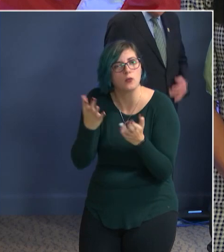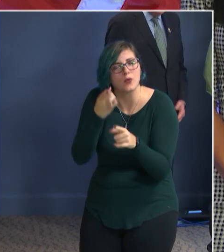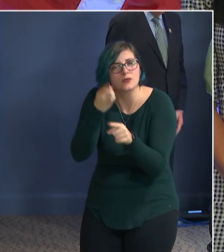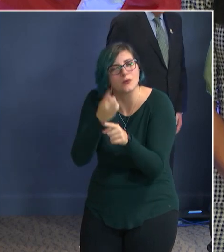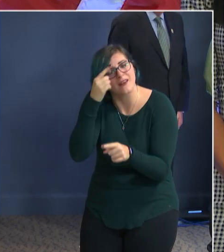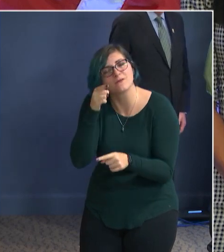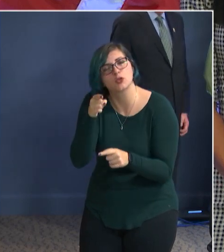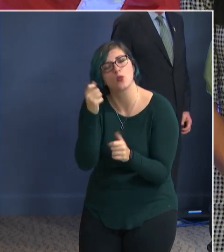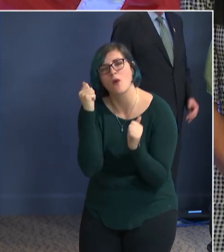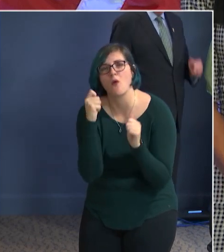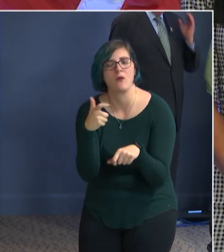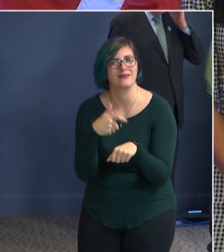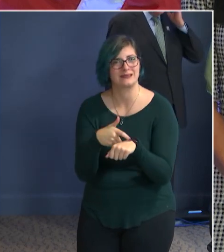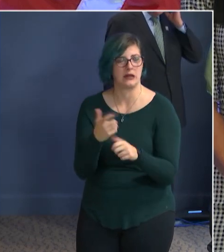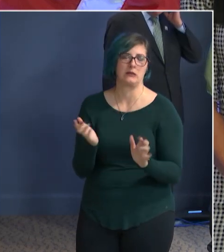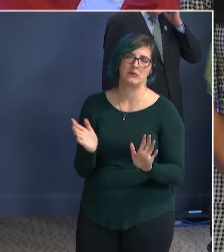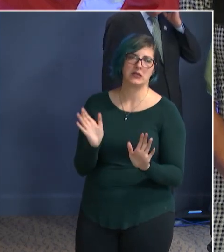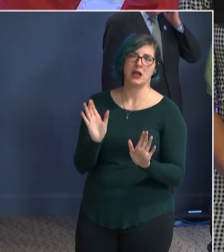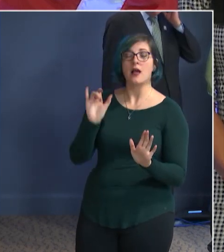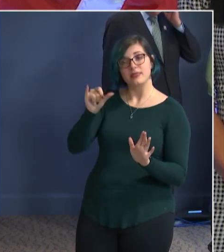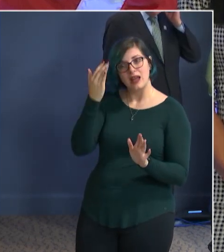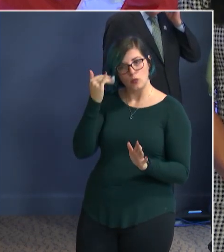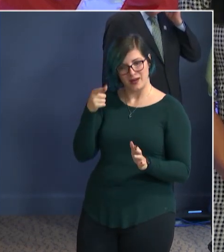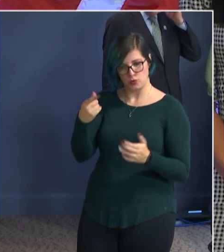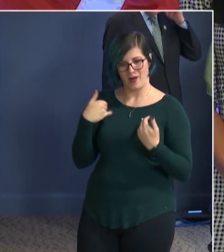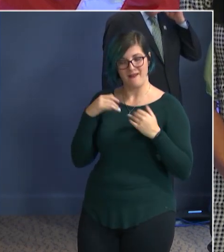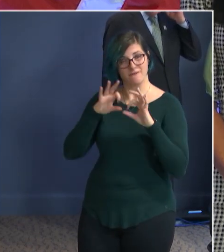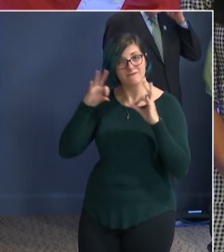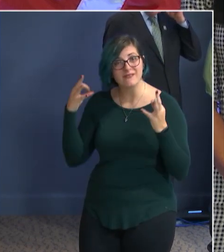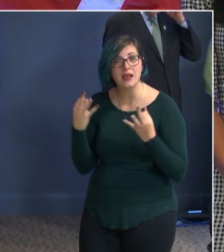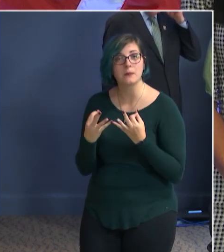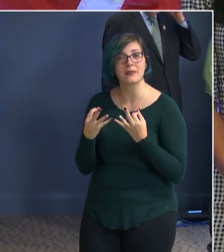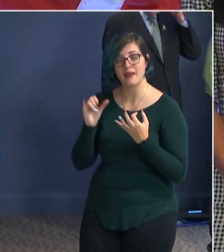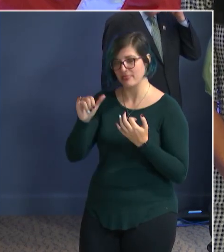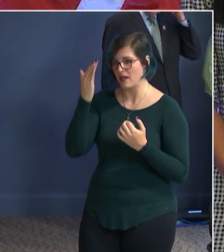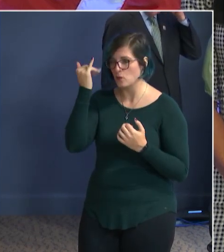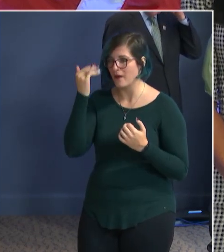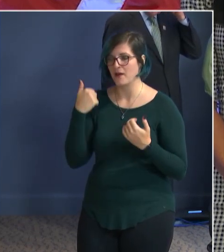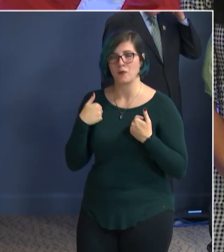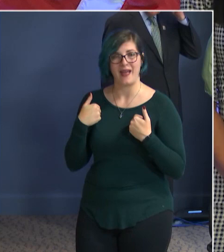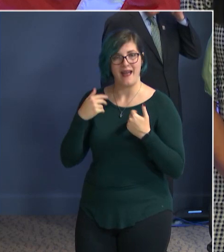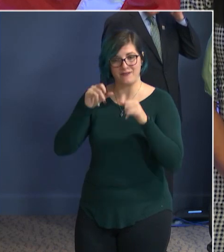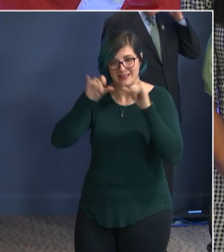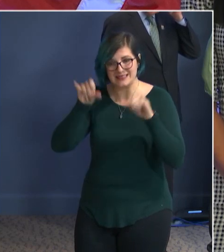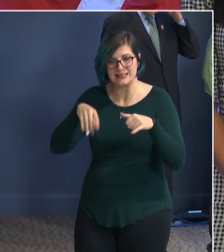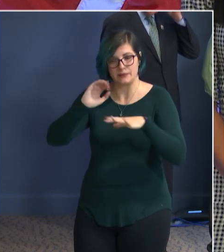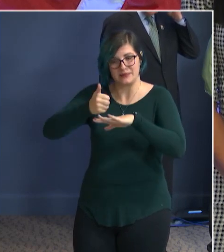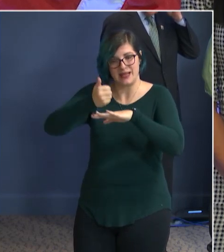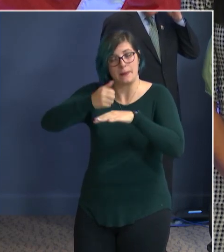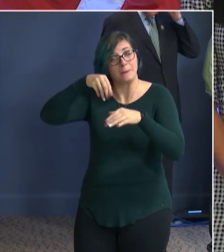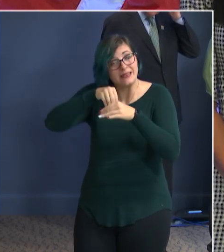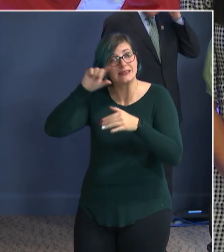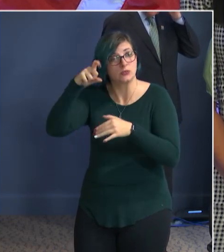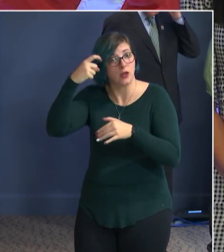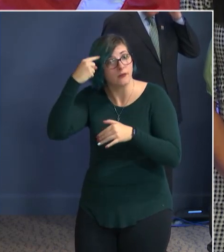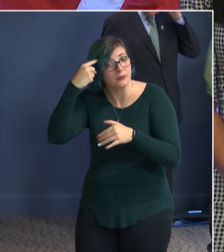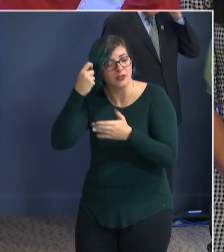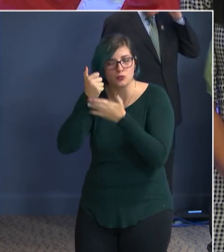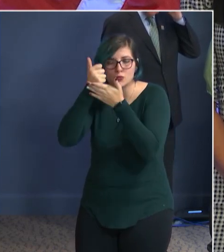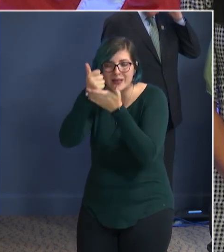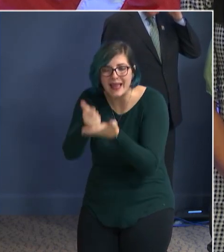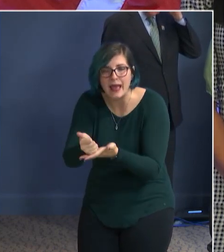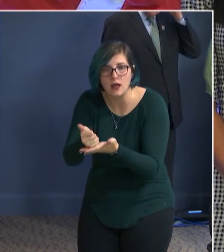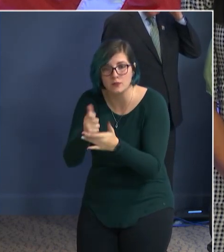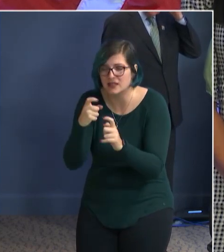time. And so that's why you have a family, and that's why you have the systems in our government to help get you what you